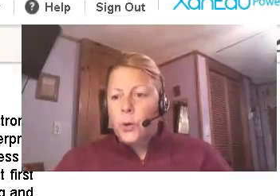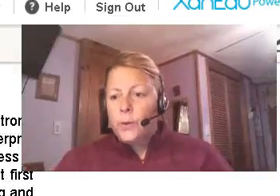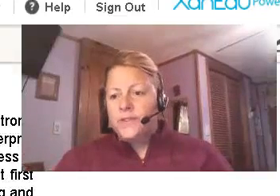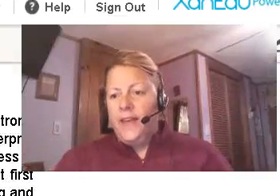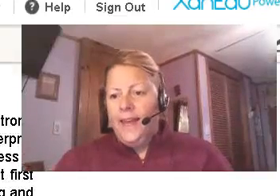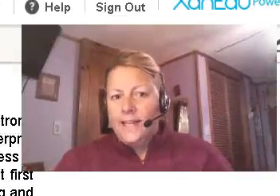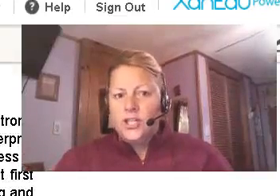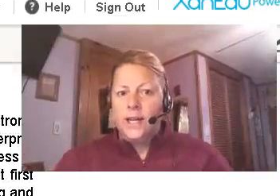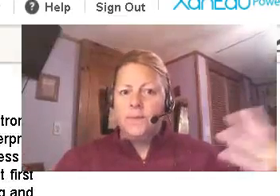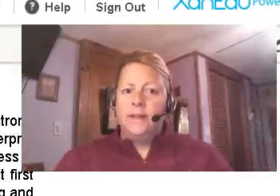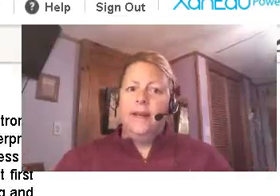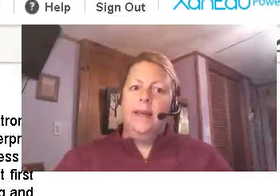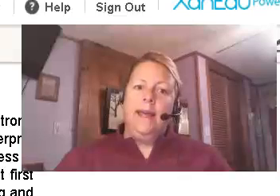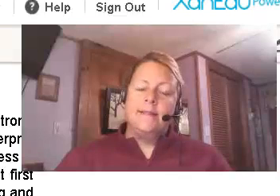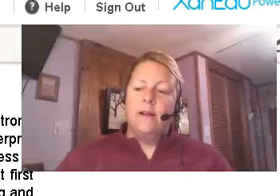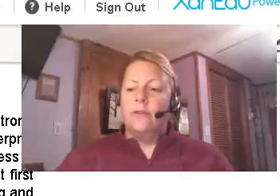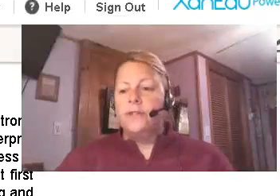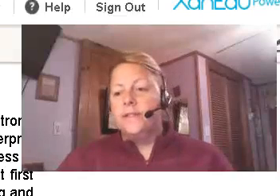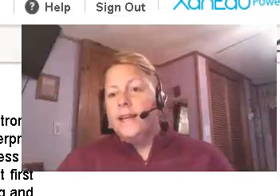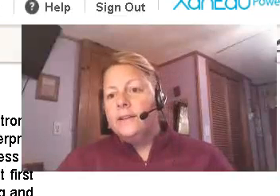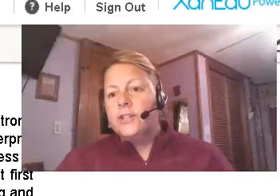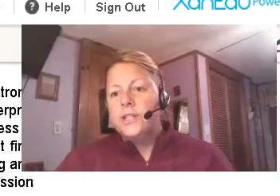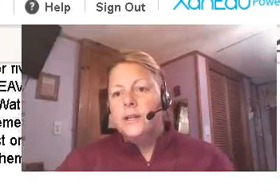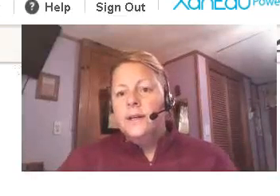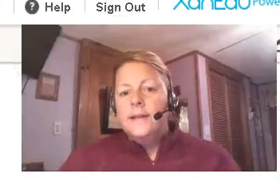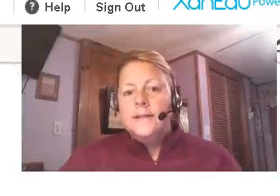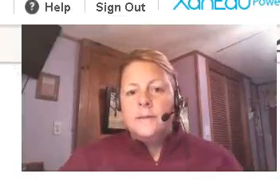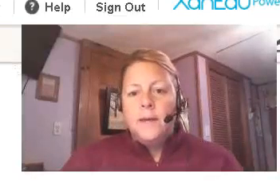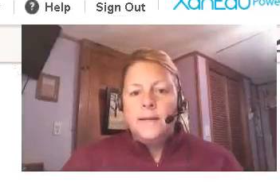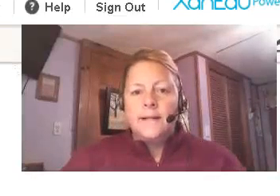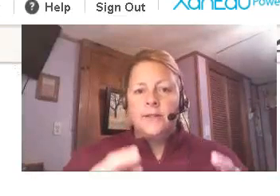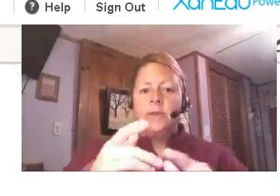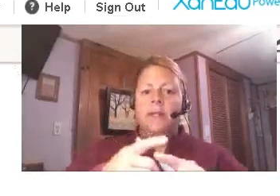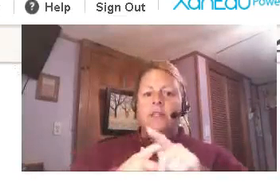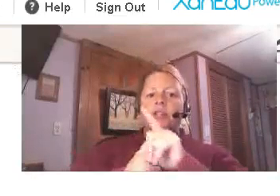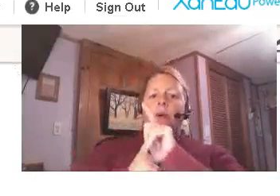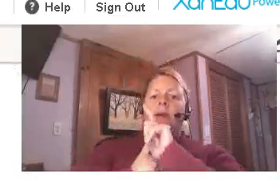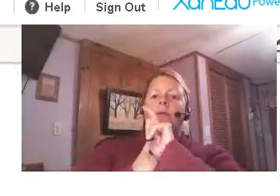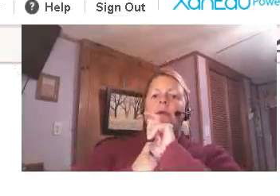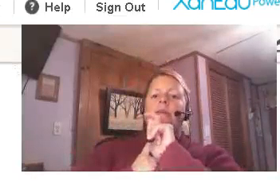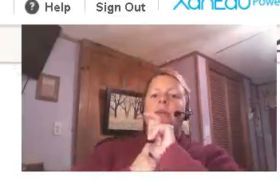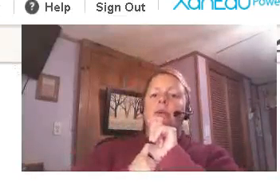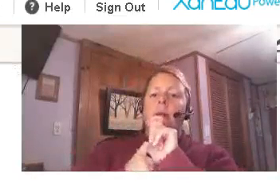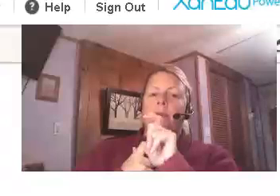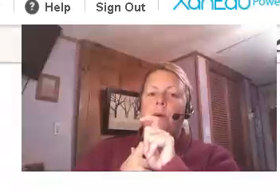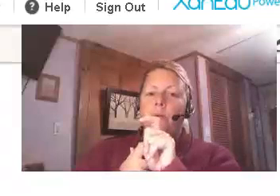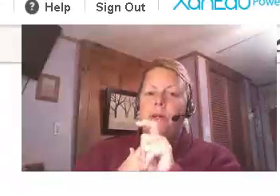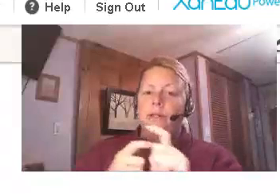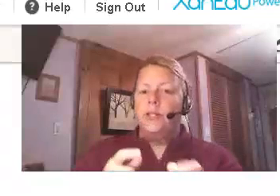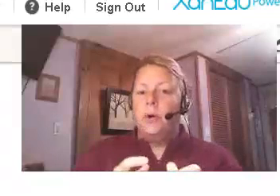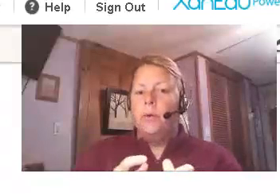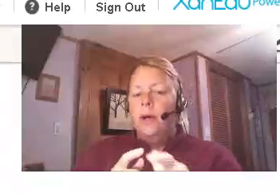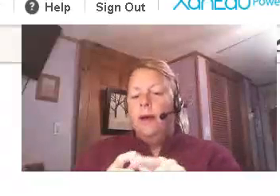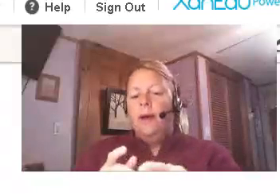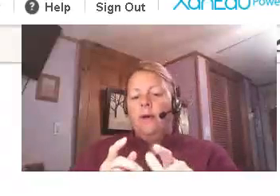it shows the hand shapes, ASL versus English semantics. So see, it's showing what is correct, the right